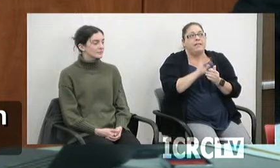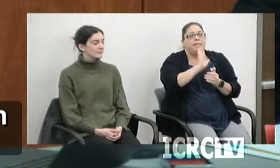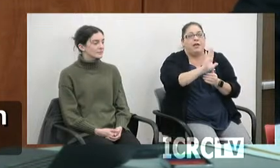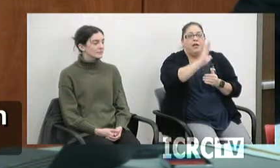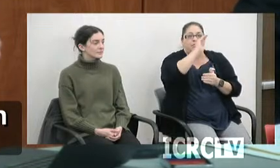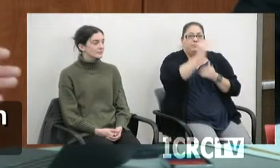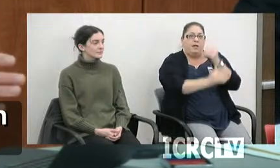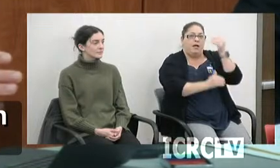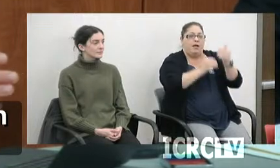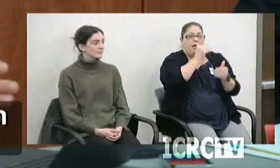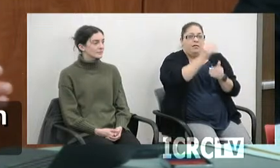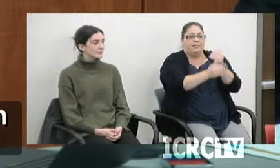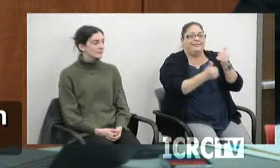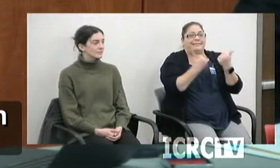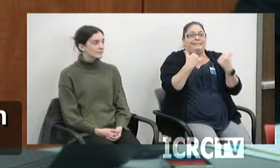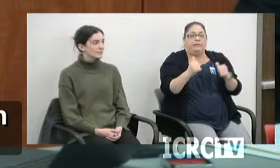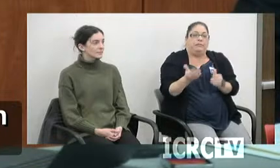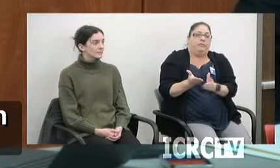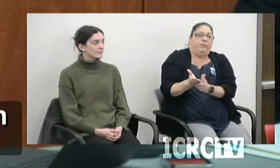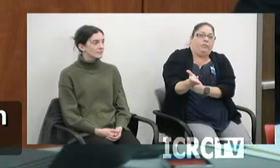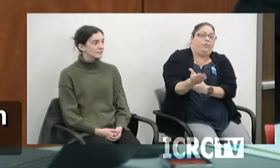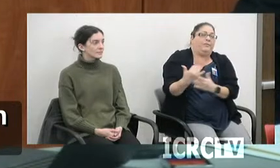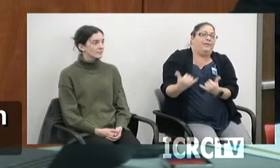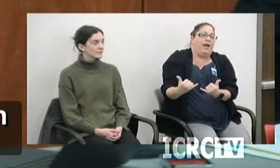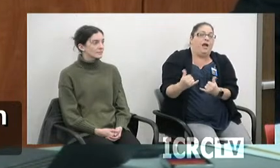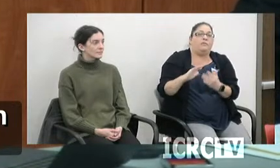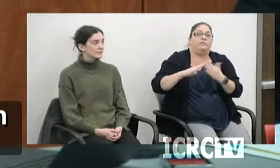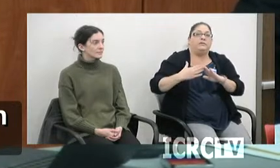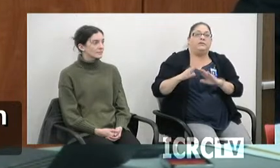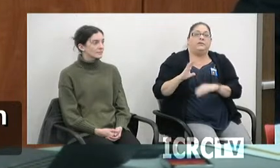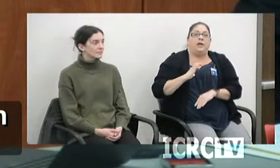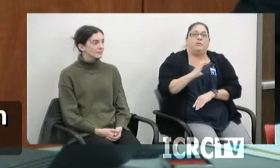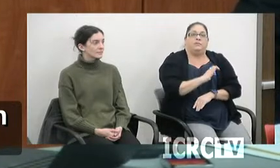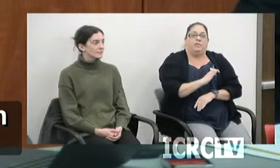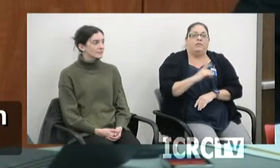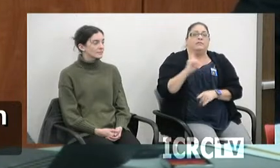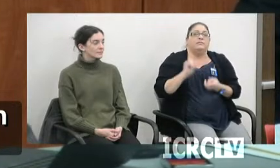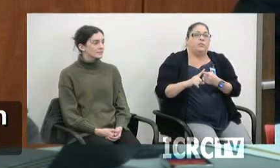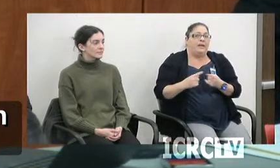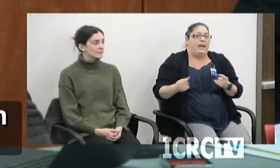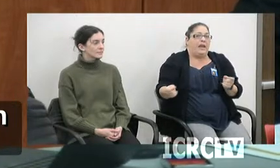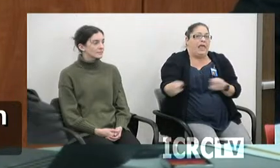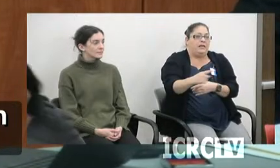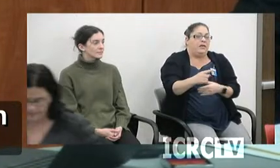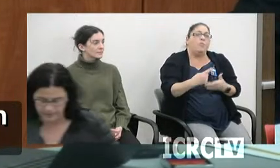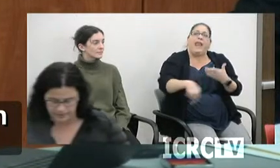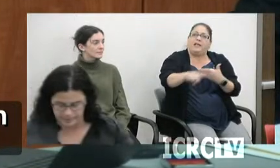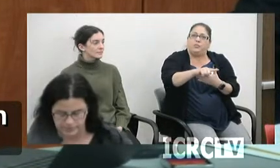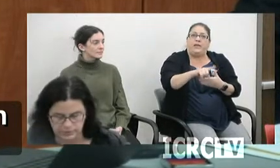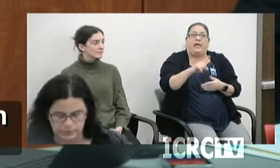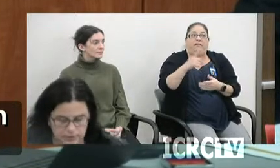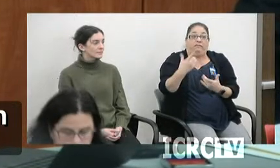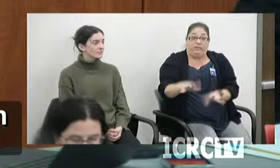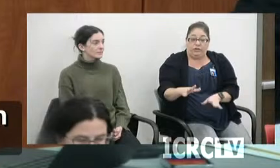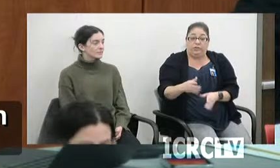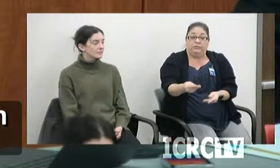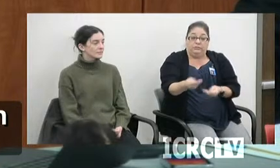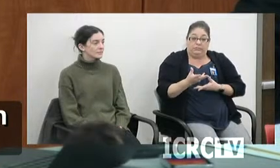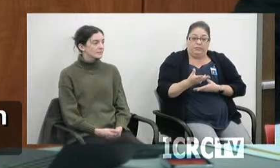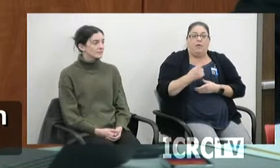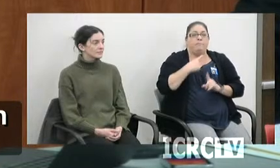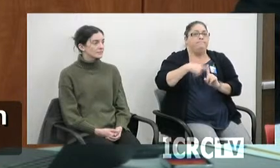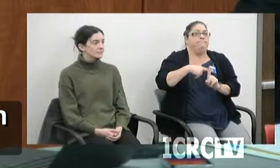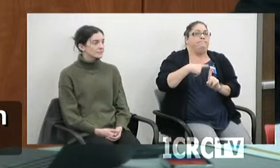process is still going through City Council, so we hope to have an answer from them by next week, and are optimistic and hopeful that we'll